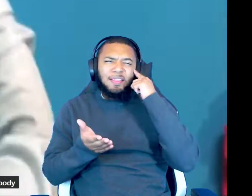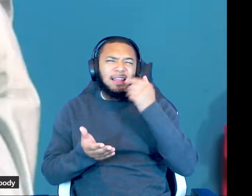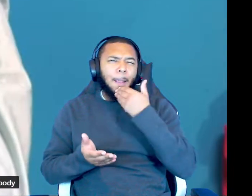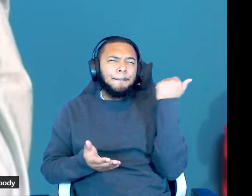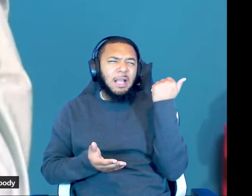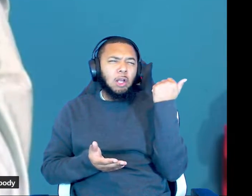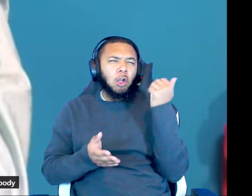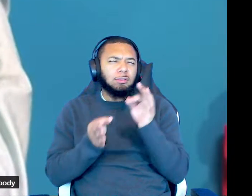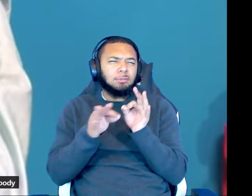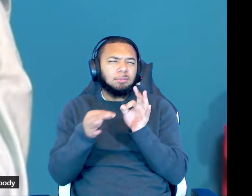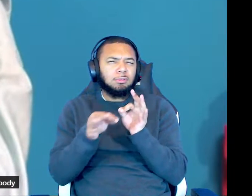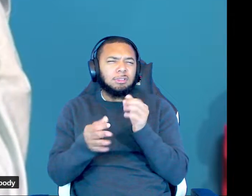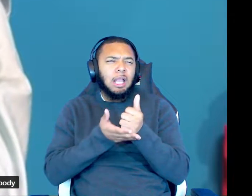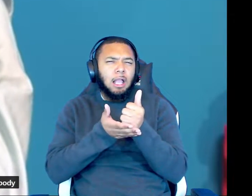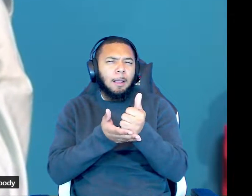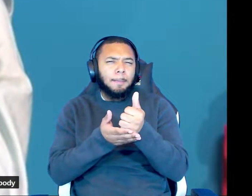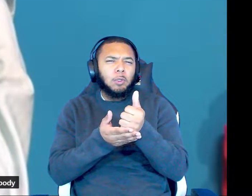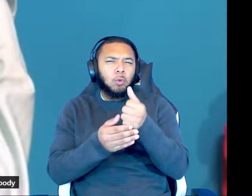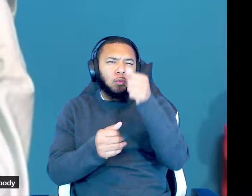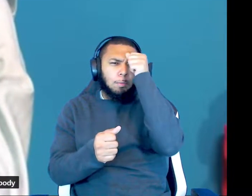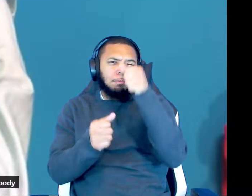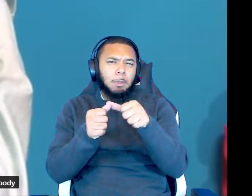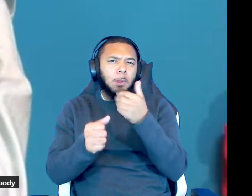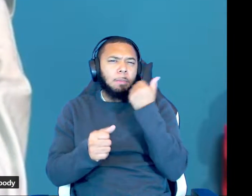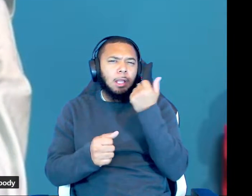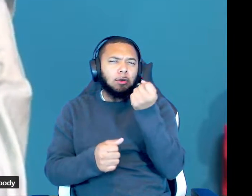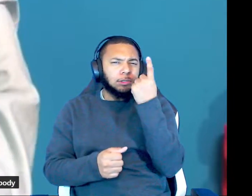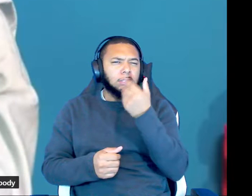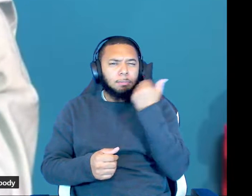us. Amount